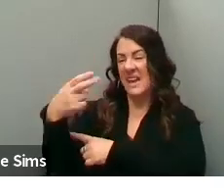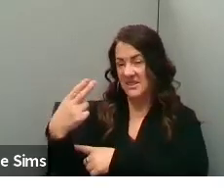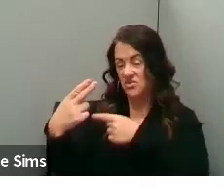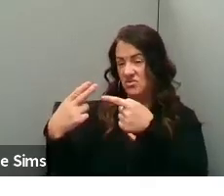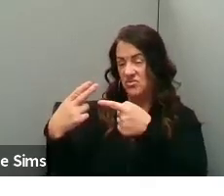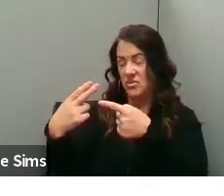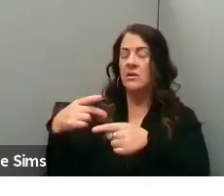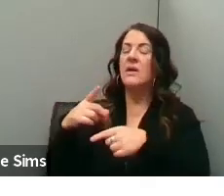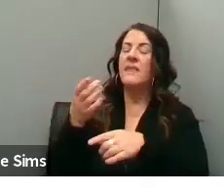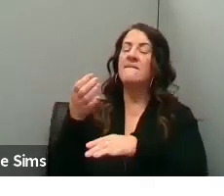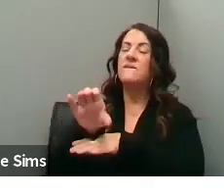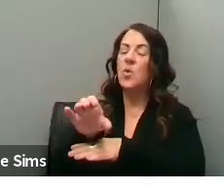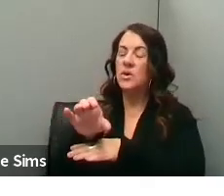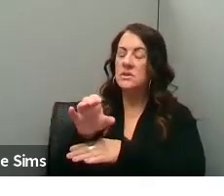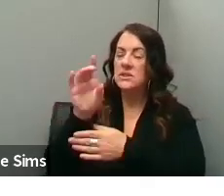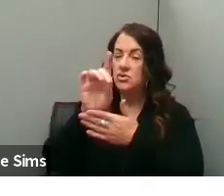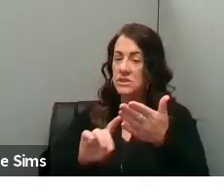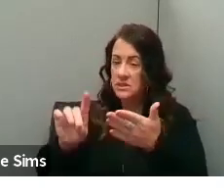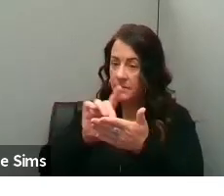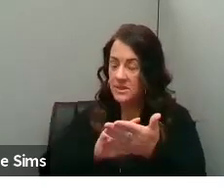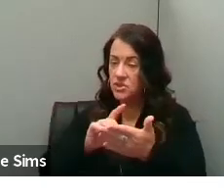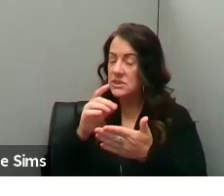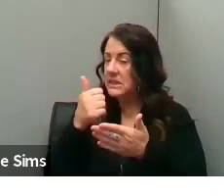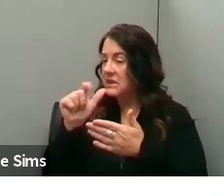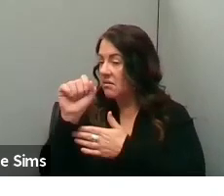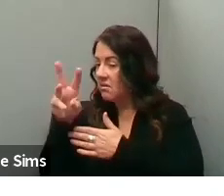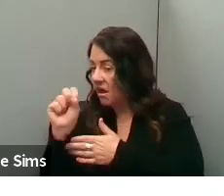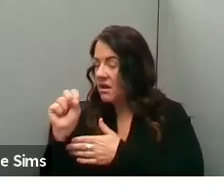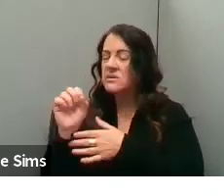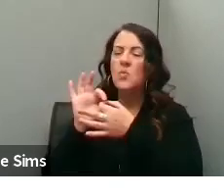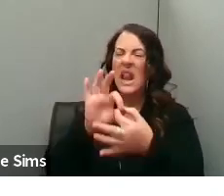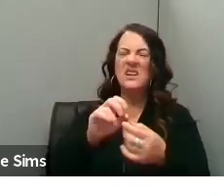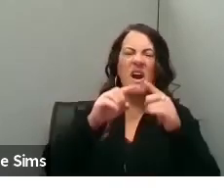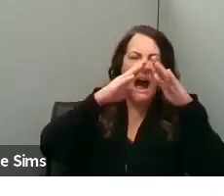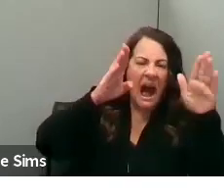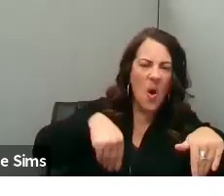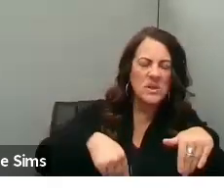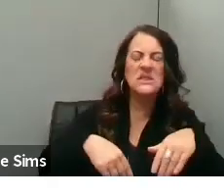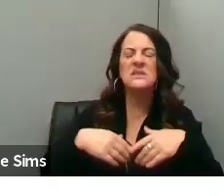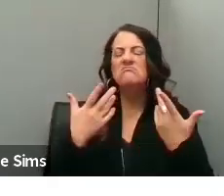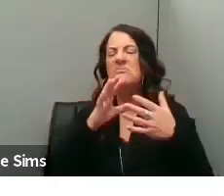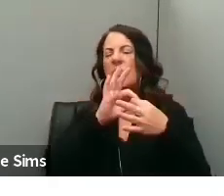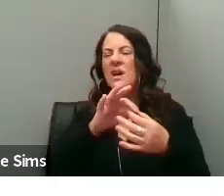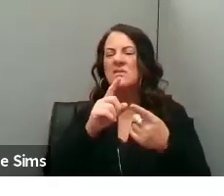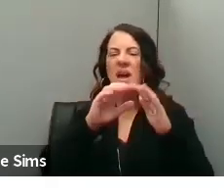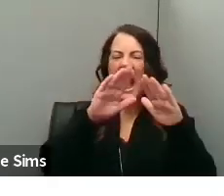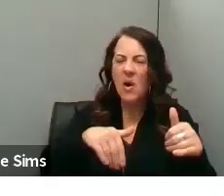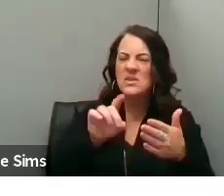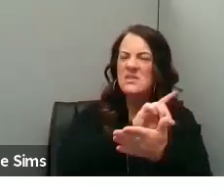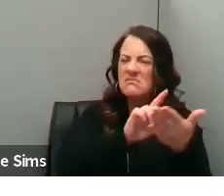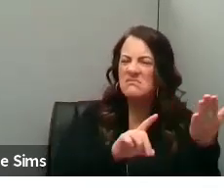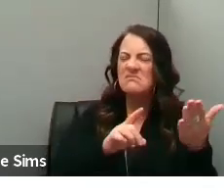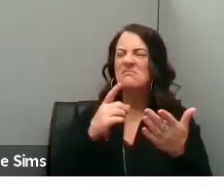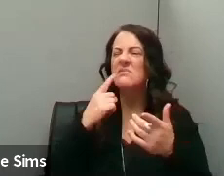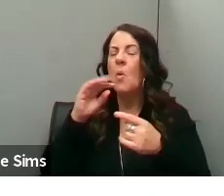also enforces discrimination laws in other contexts, housing and housing discrimination, discrimination